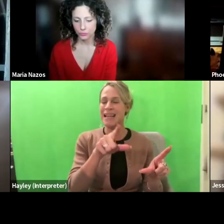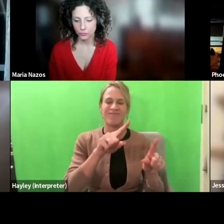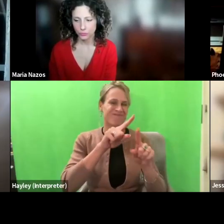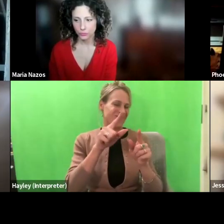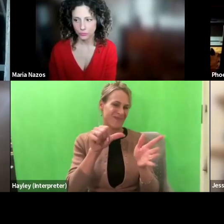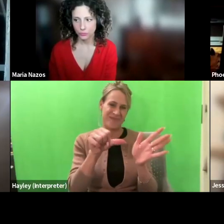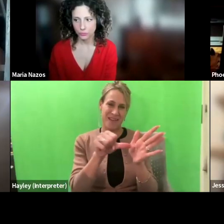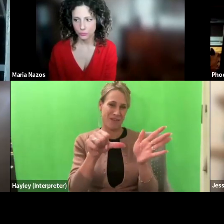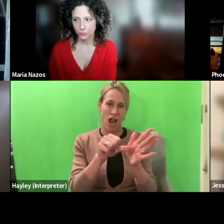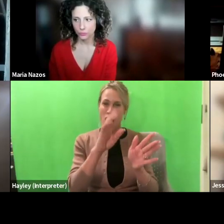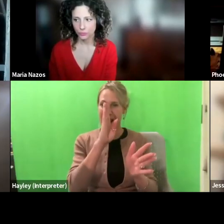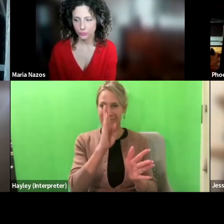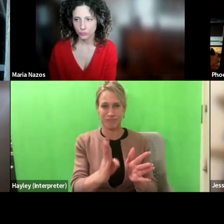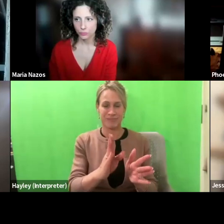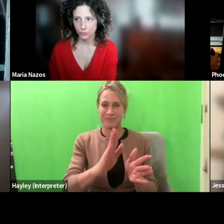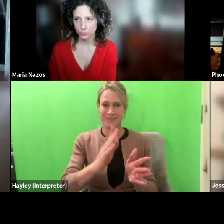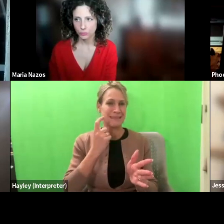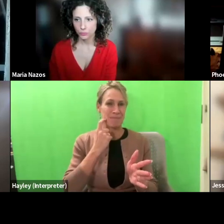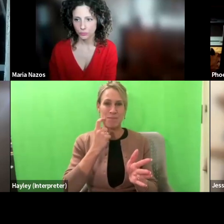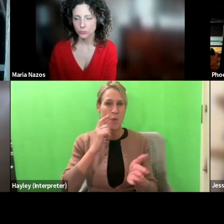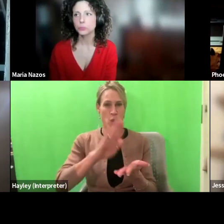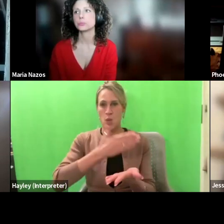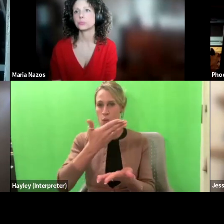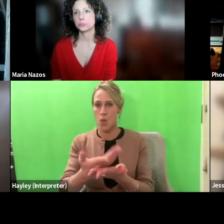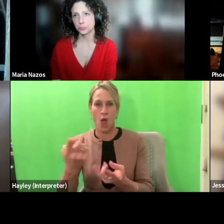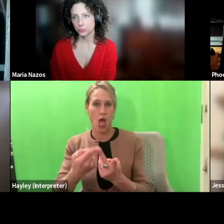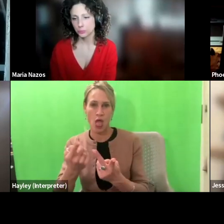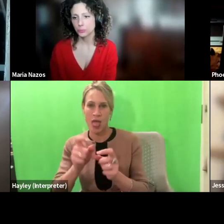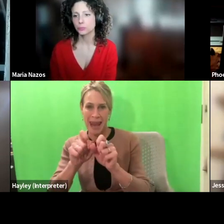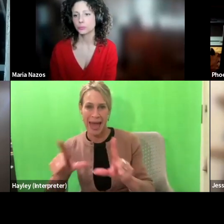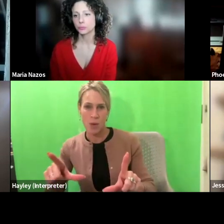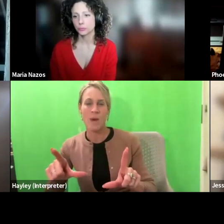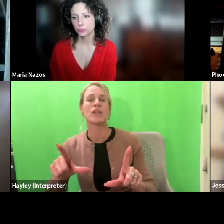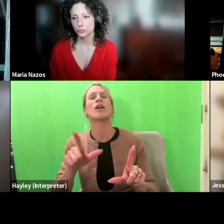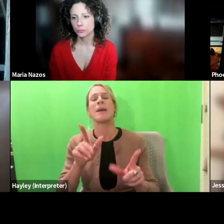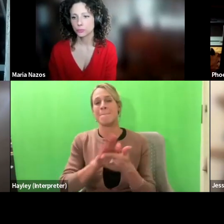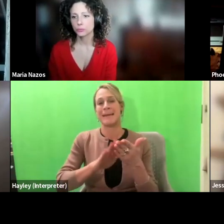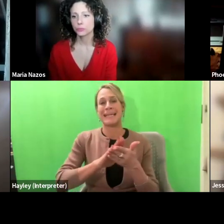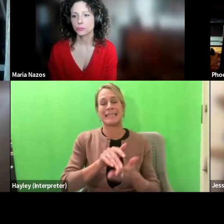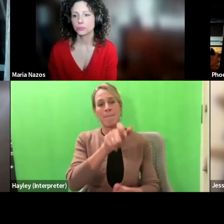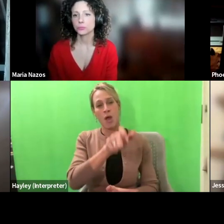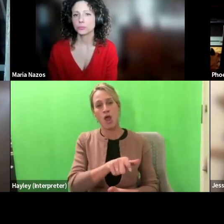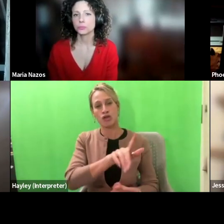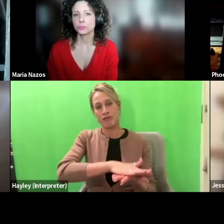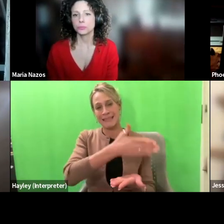be literally translated into another language. So the translator has to